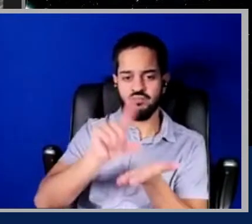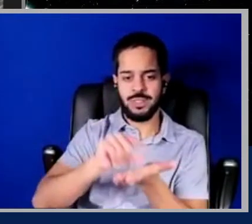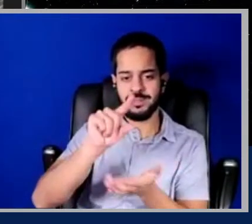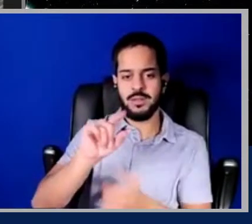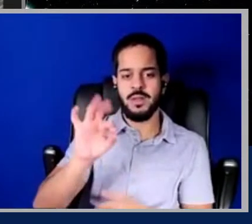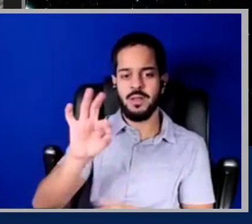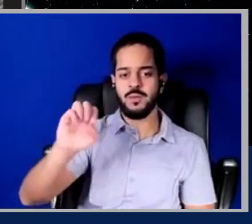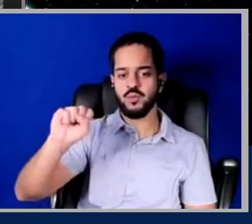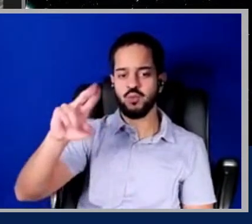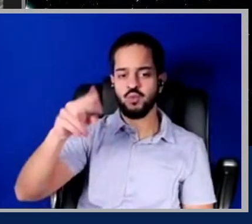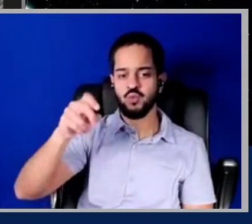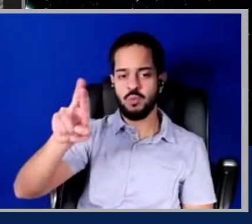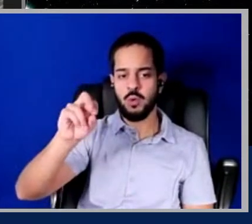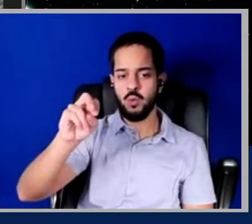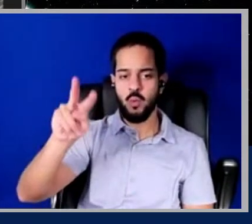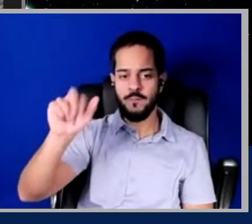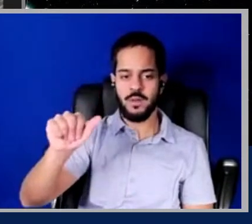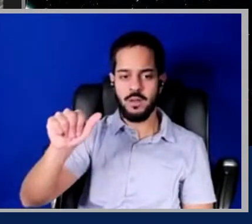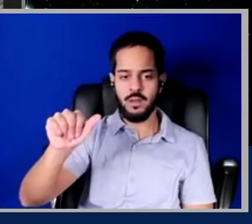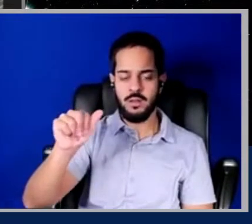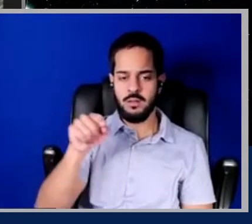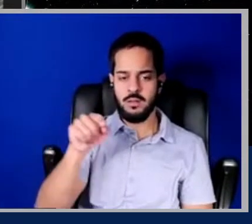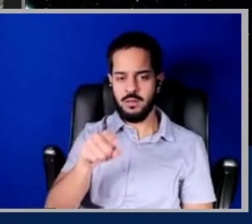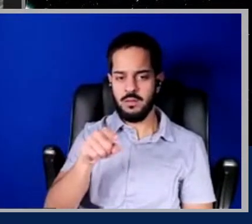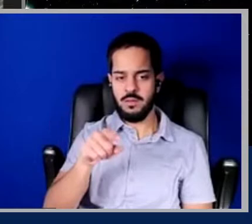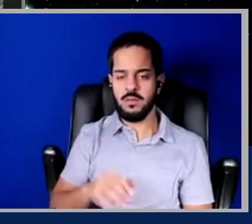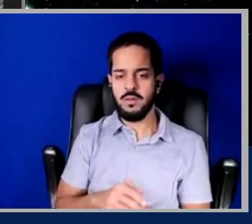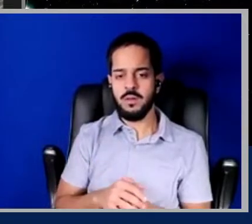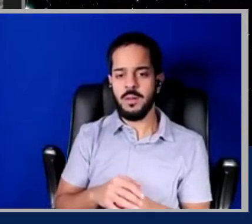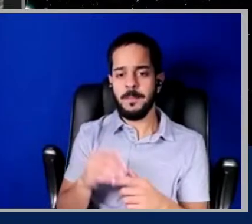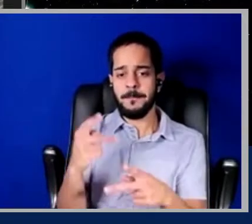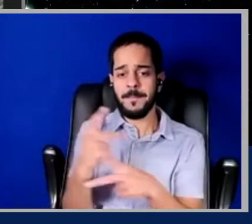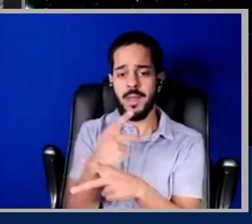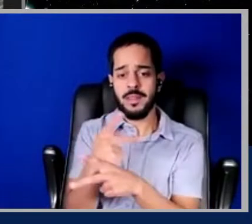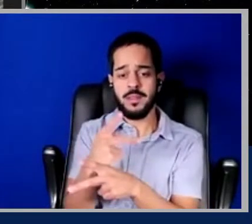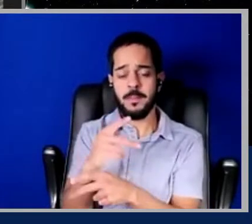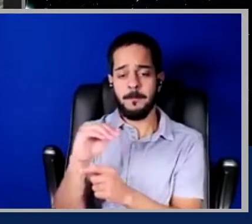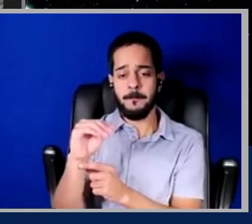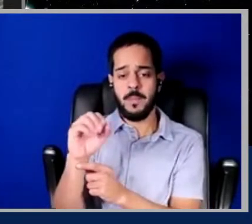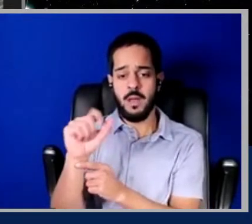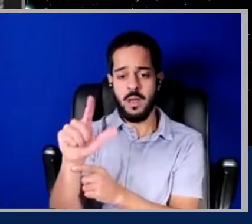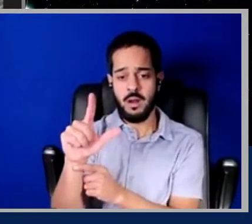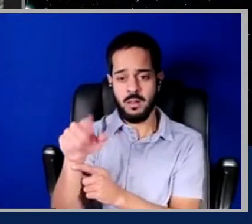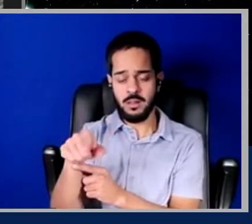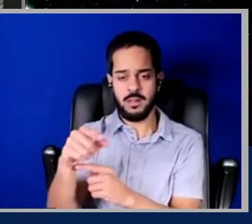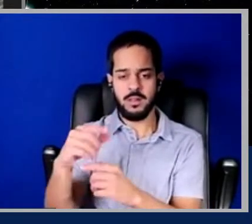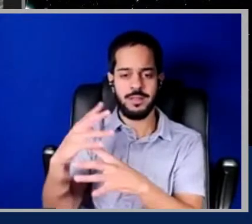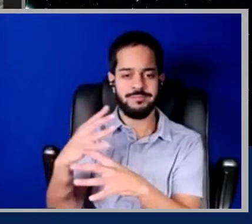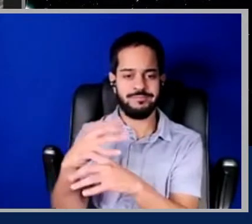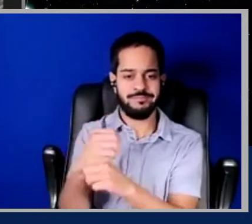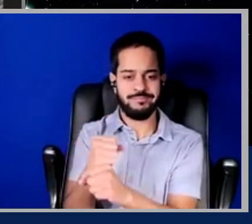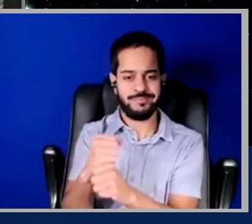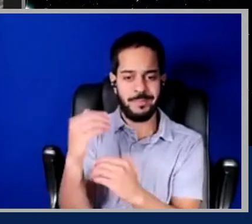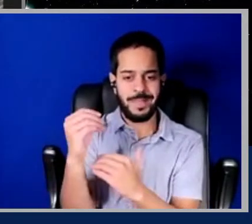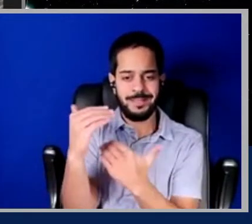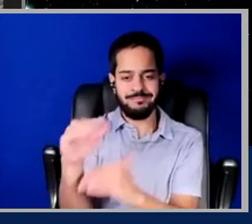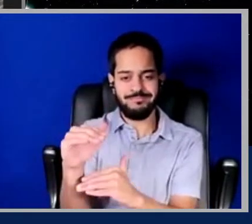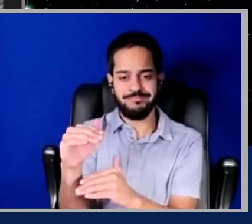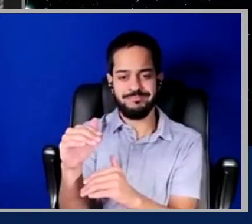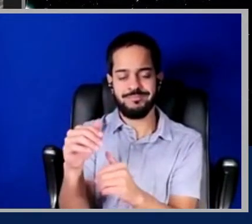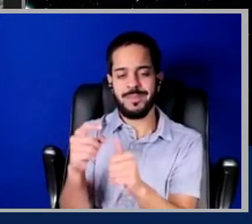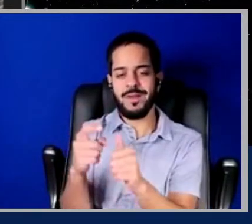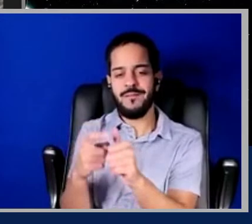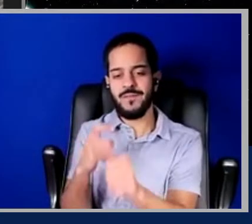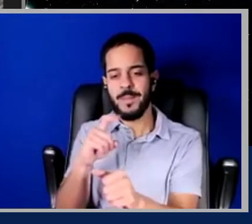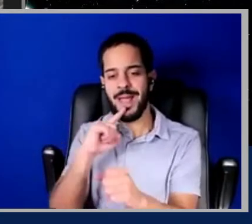Tycho supernova remnant, where the mathematical model has been constrained by the actual observations that Chandra has